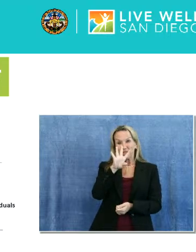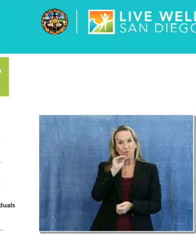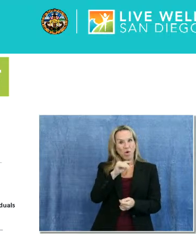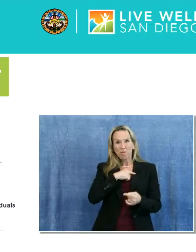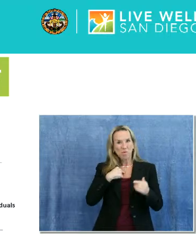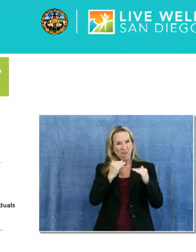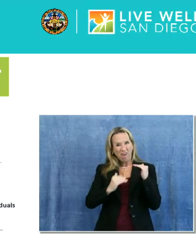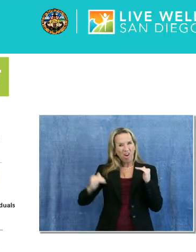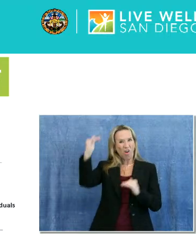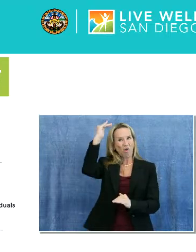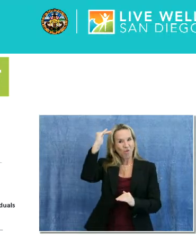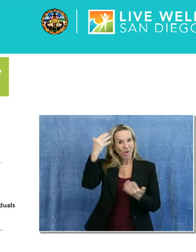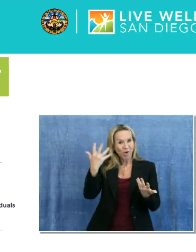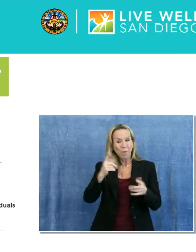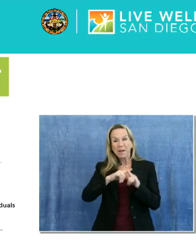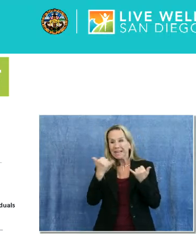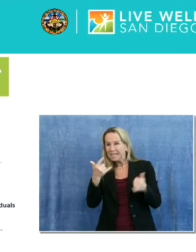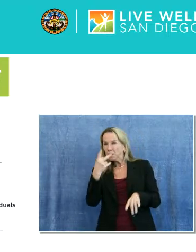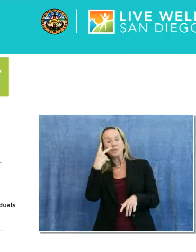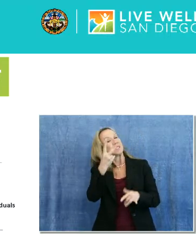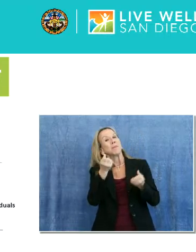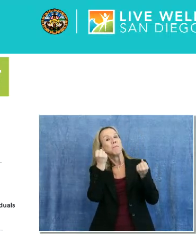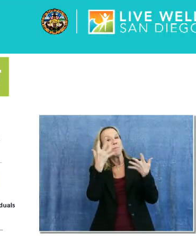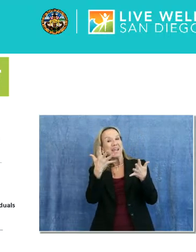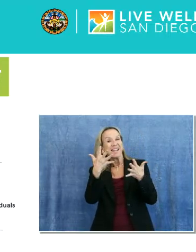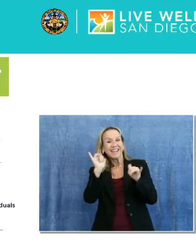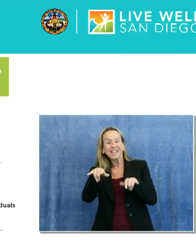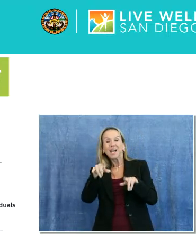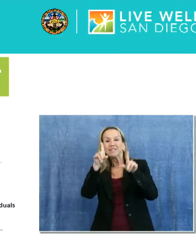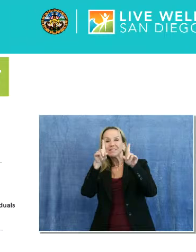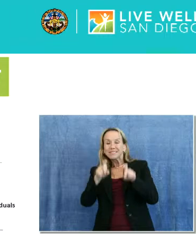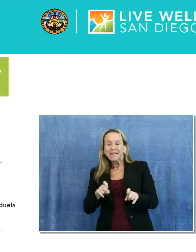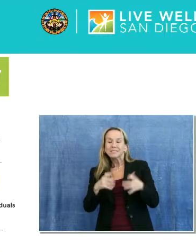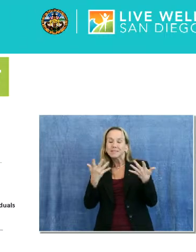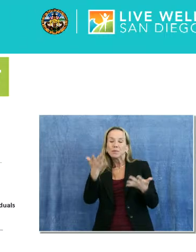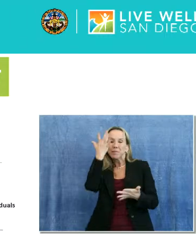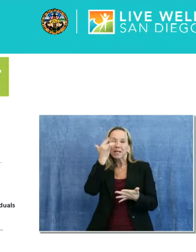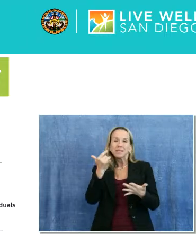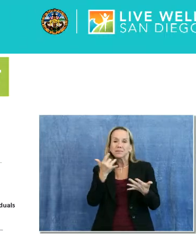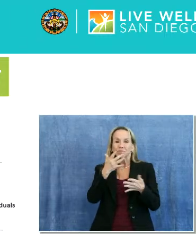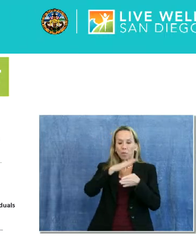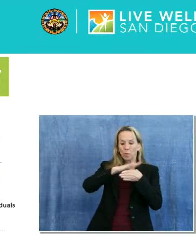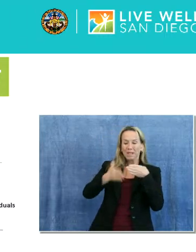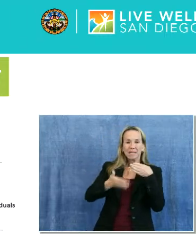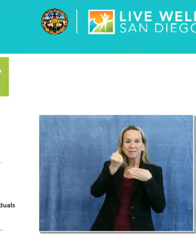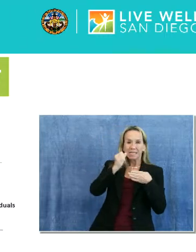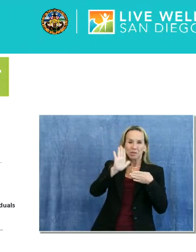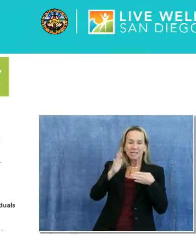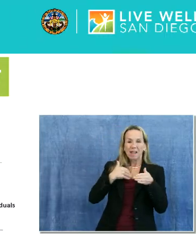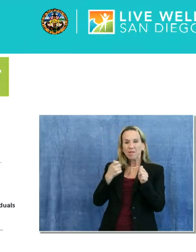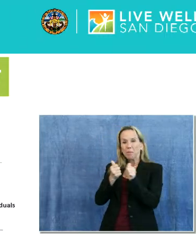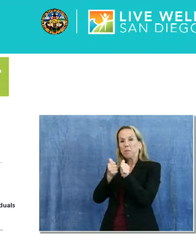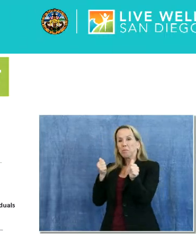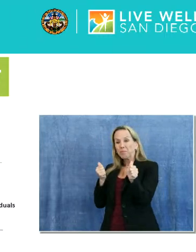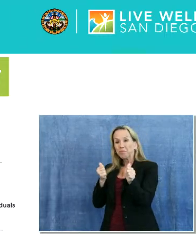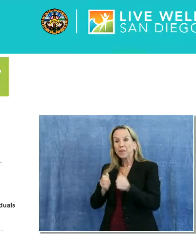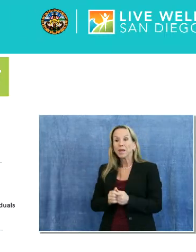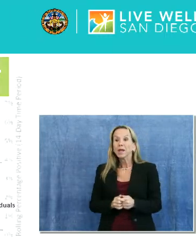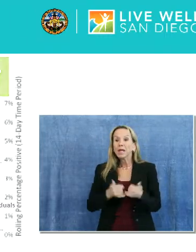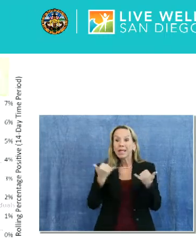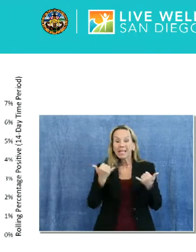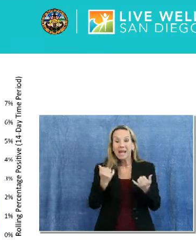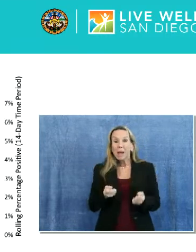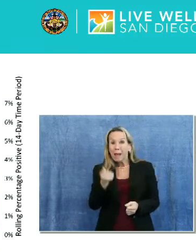little bit higher from the weekend, the significant number of state test results that lagged that came in. Our 14-day average percentage of positive